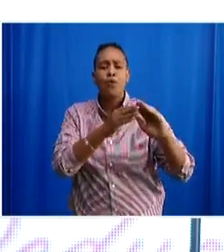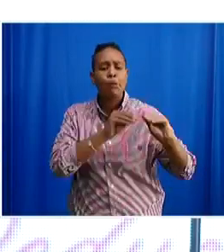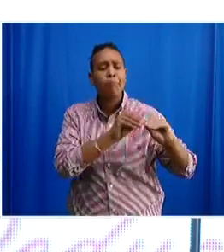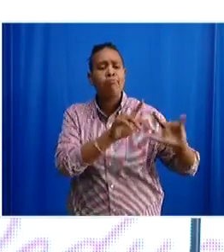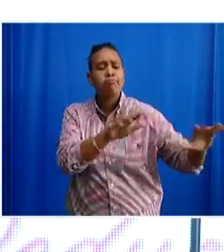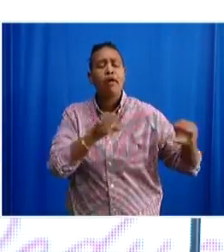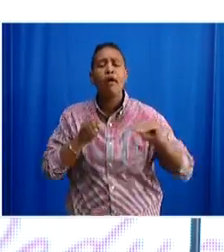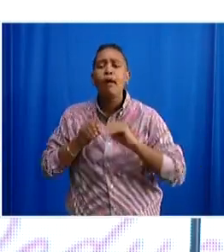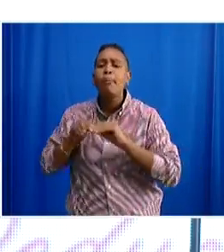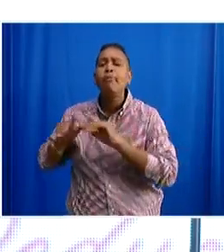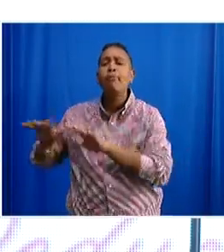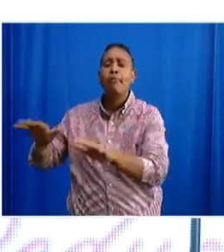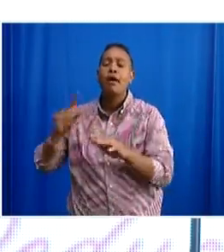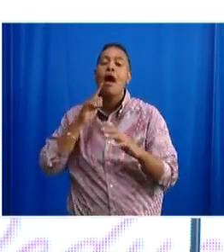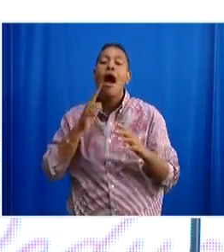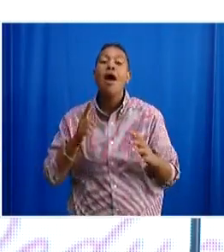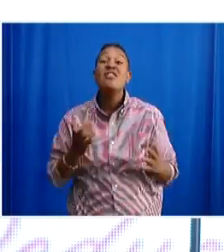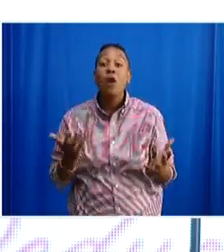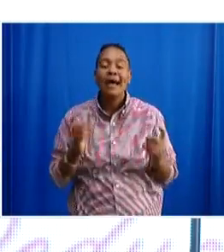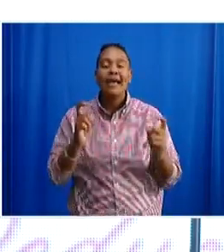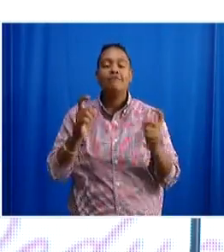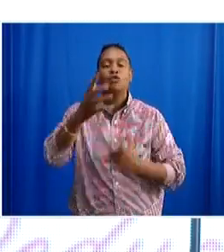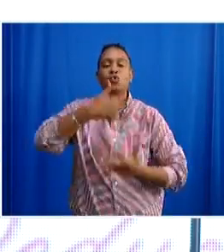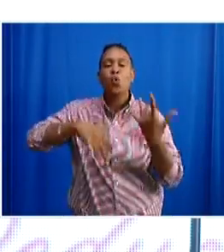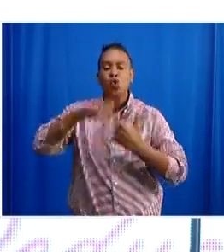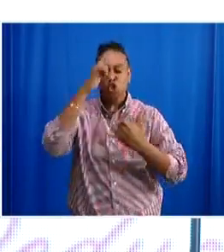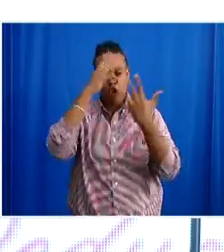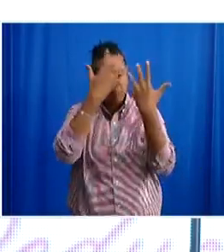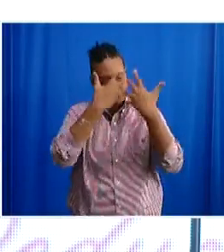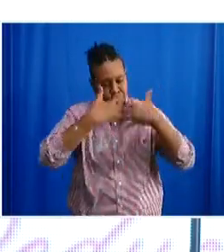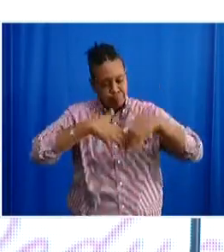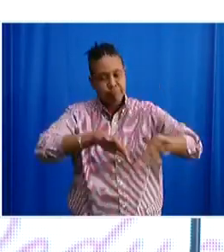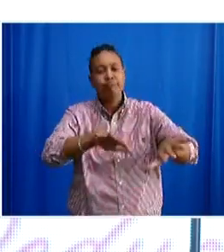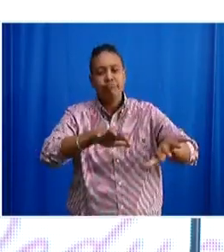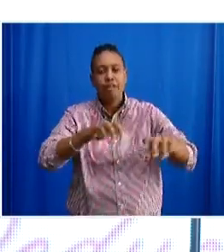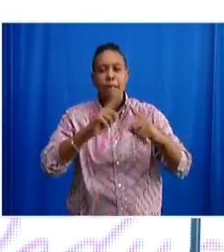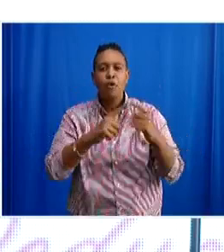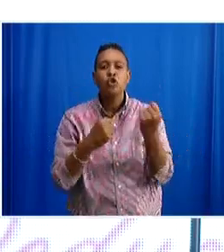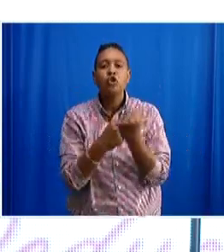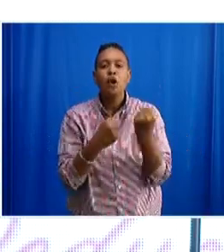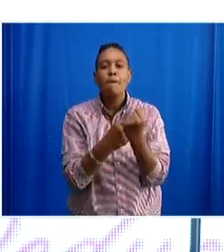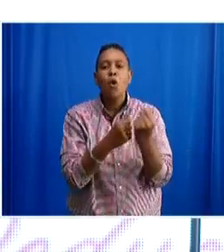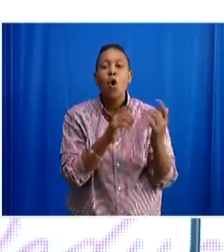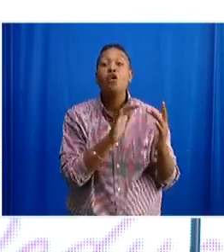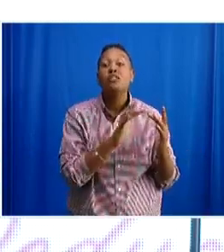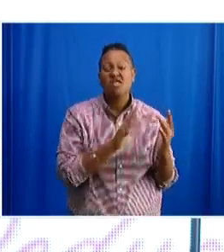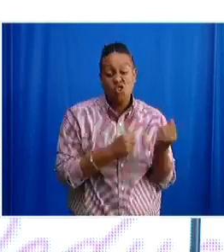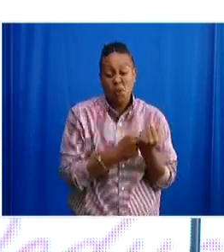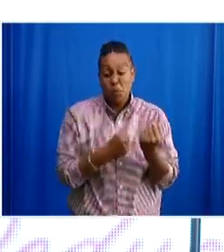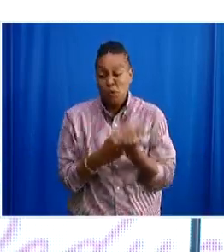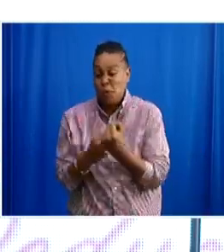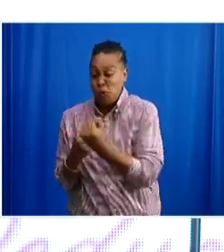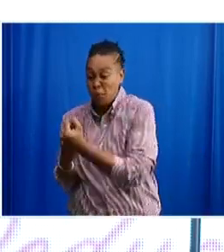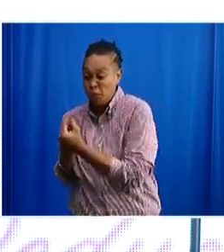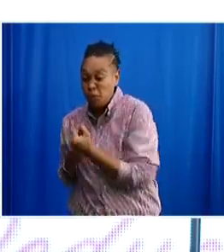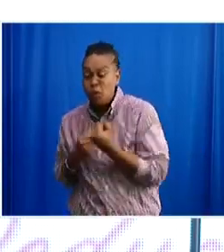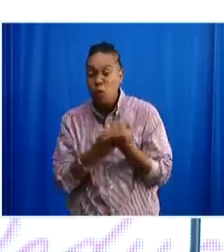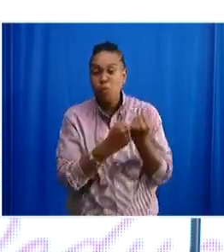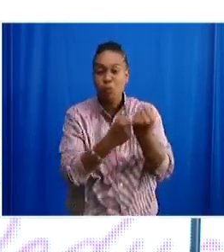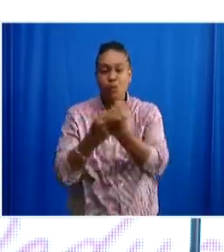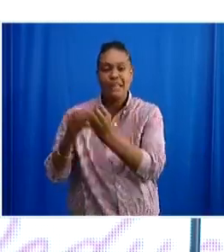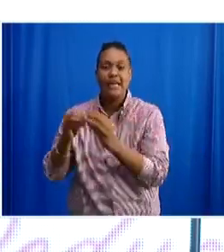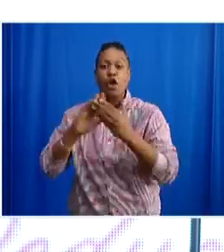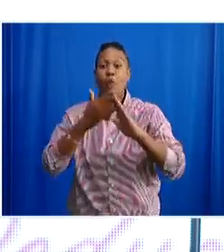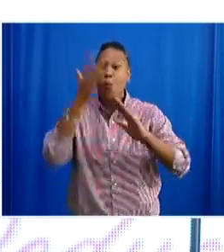and foster social cohesion and support networks within these communities? Because